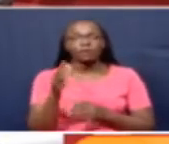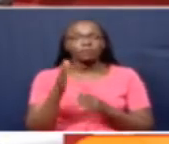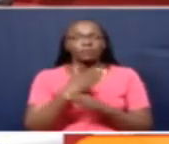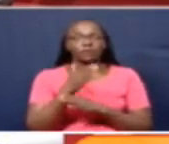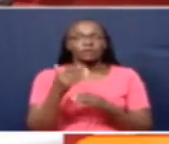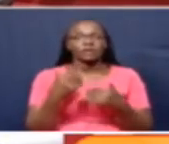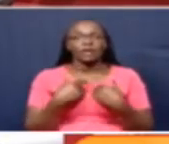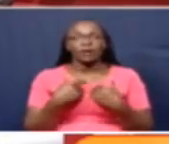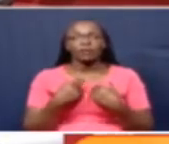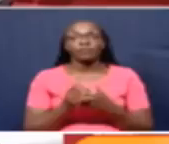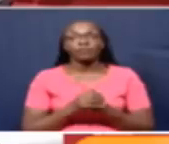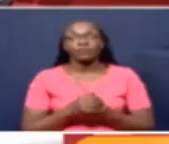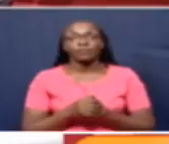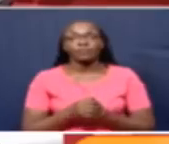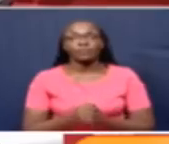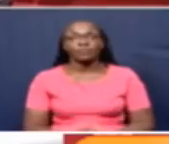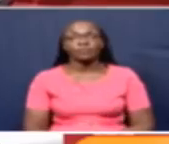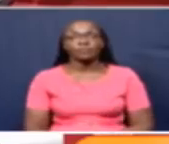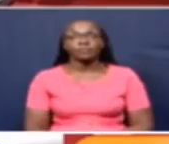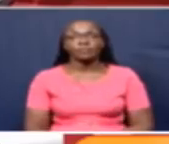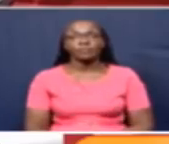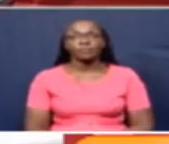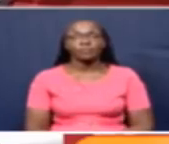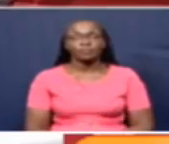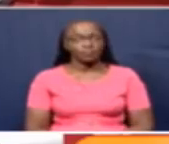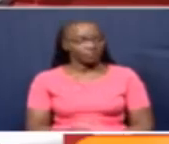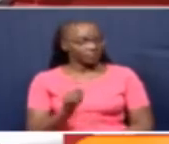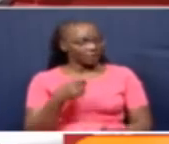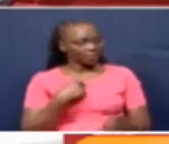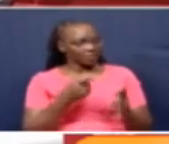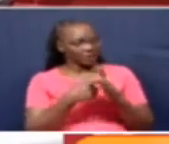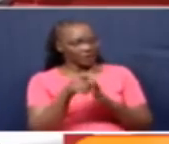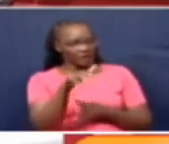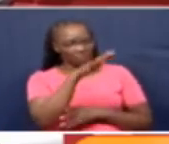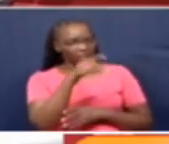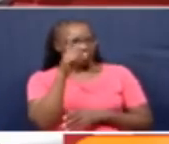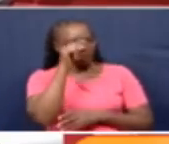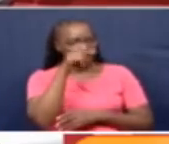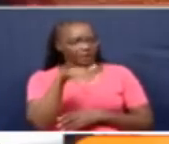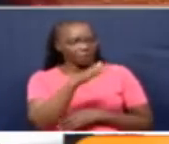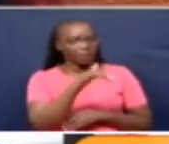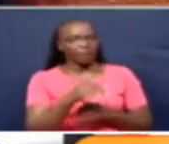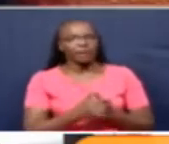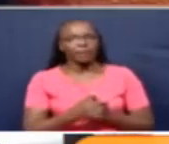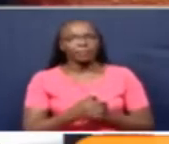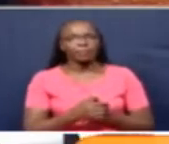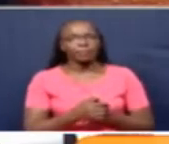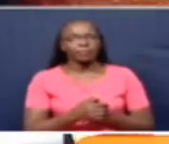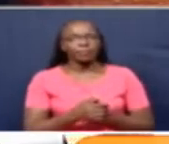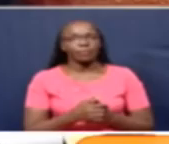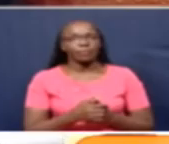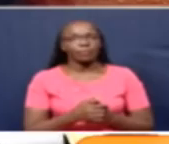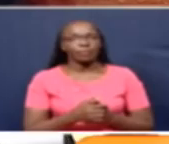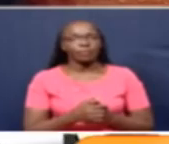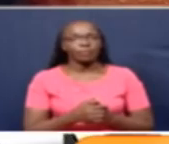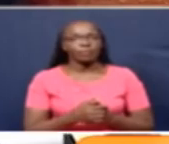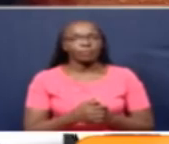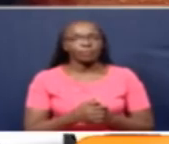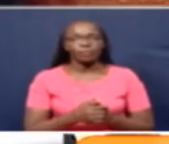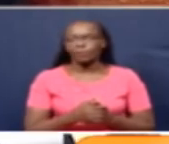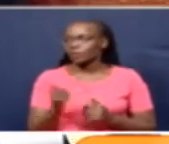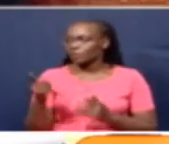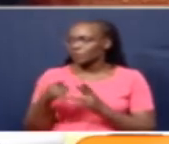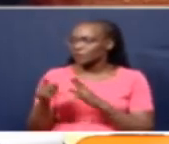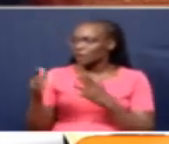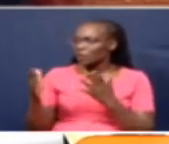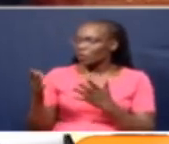had this? Oh, I started here in Mombasa, man. Were you any good? No. I was rubbish, but... Is that your phone ringing?